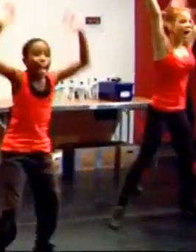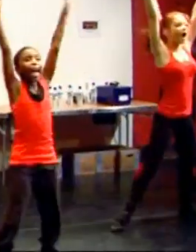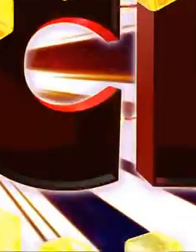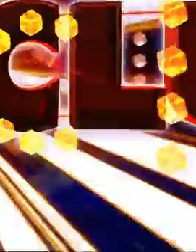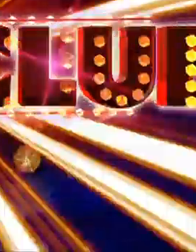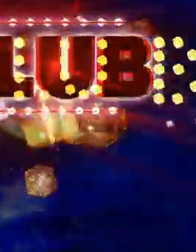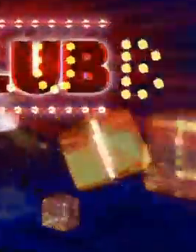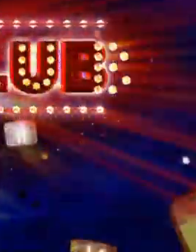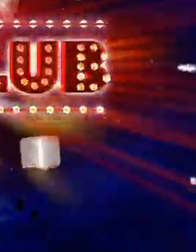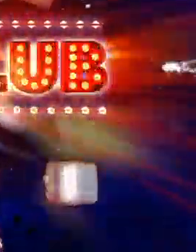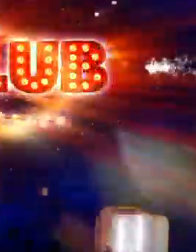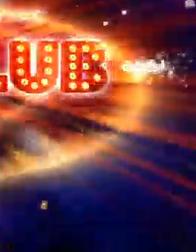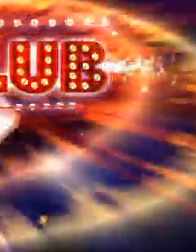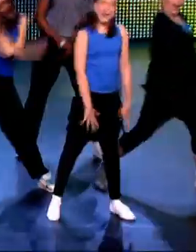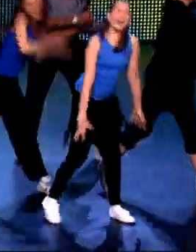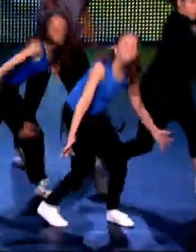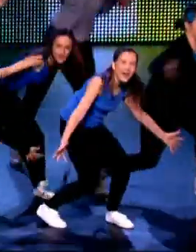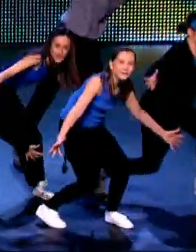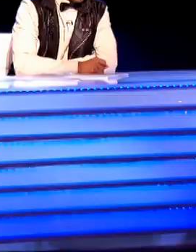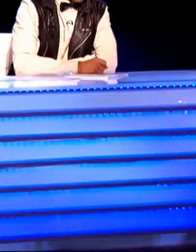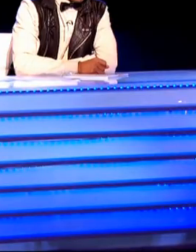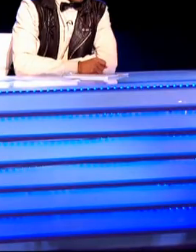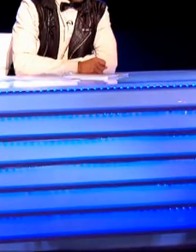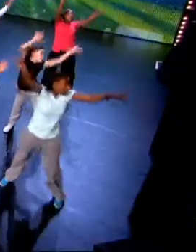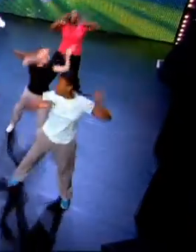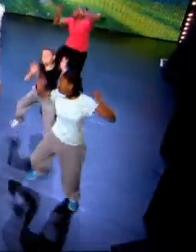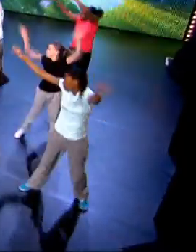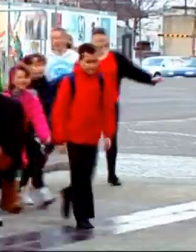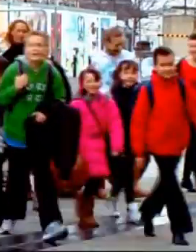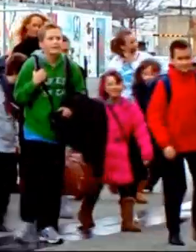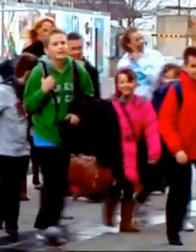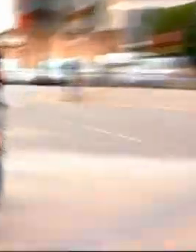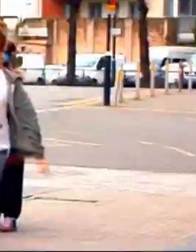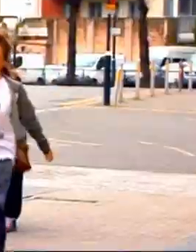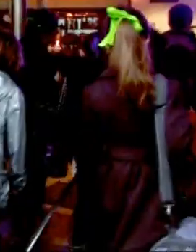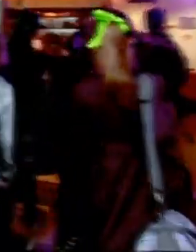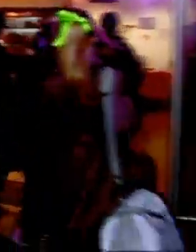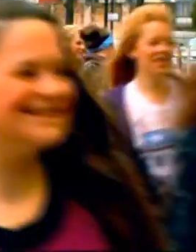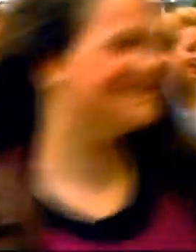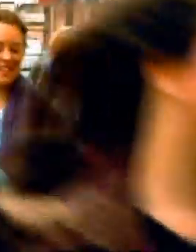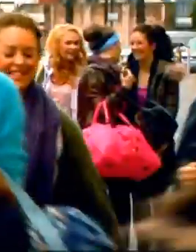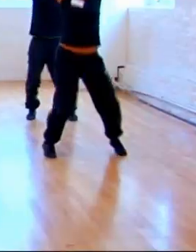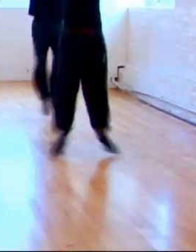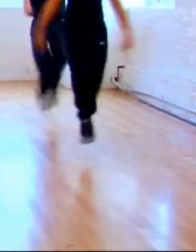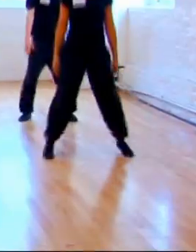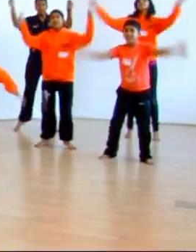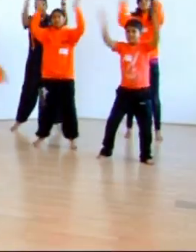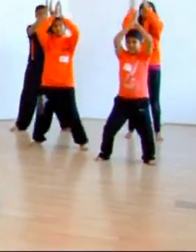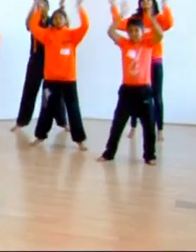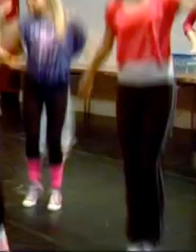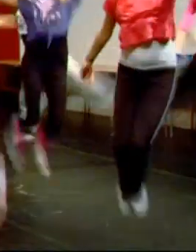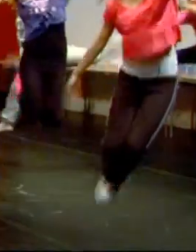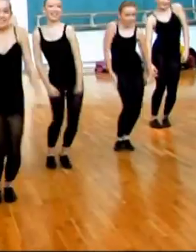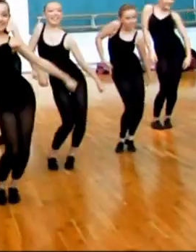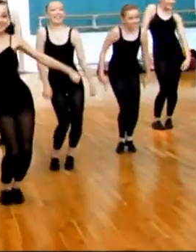Get ready for Comic Relief Does Glee Club. Fantastic. We've scoured the country to find the UK's best young